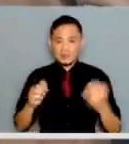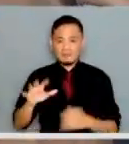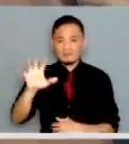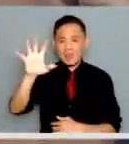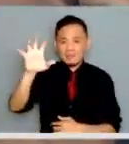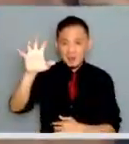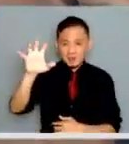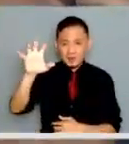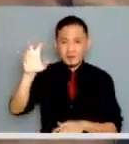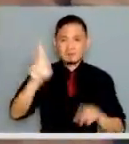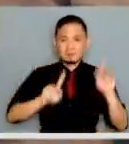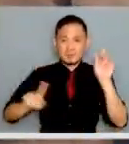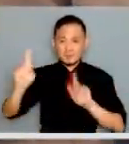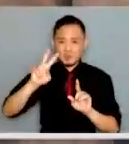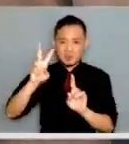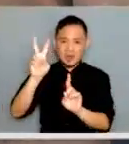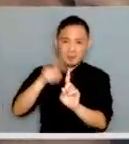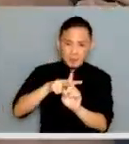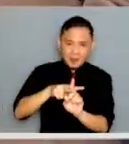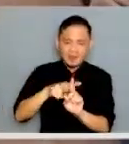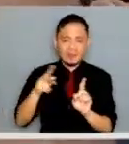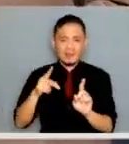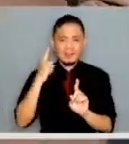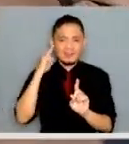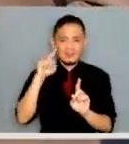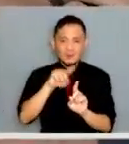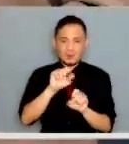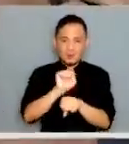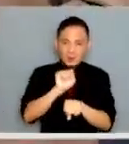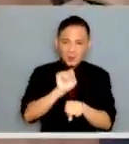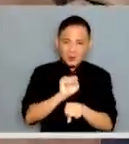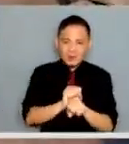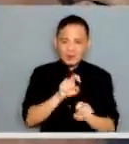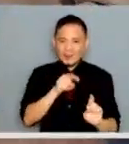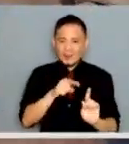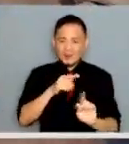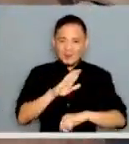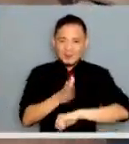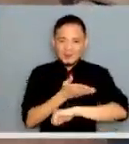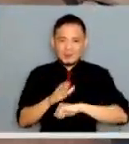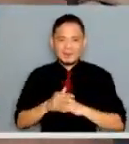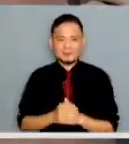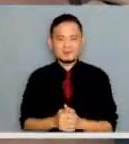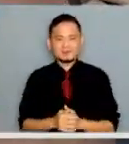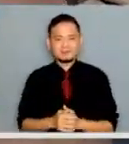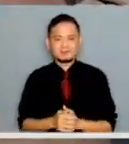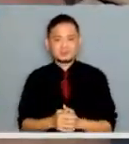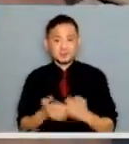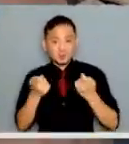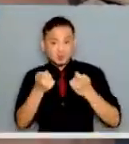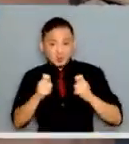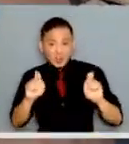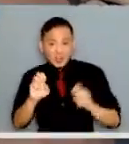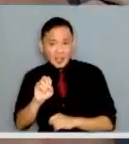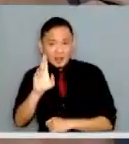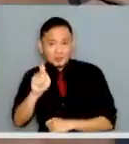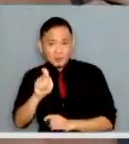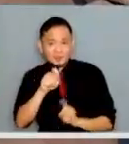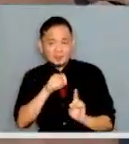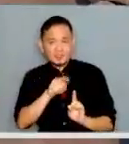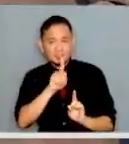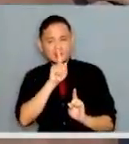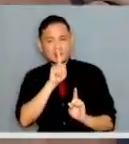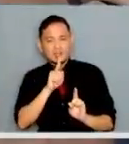us. 500! Pretty good. Of us who auditioned initially, then we were cut